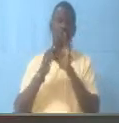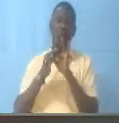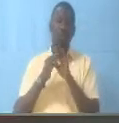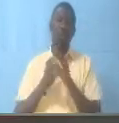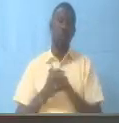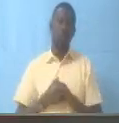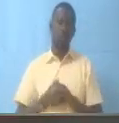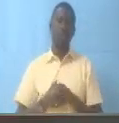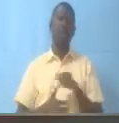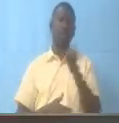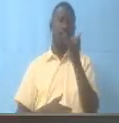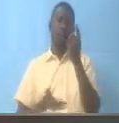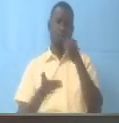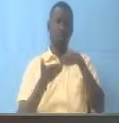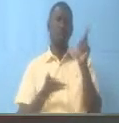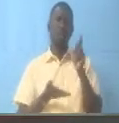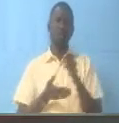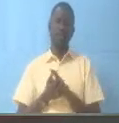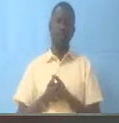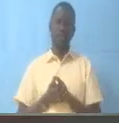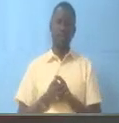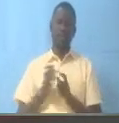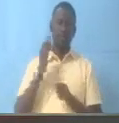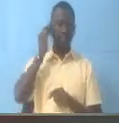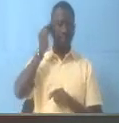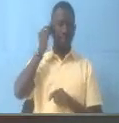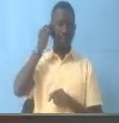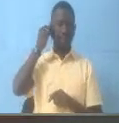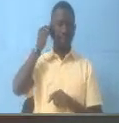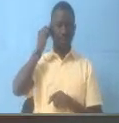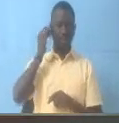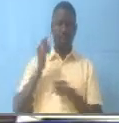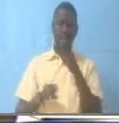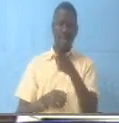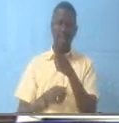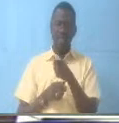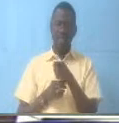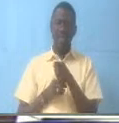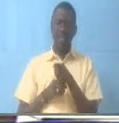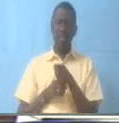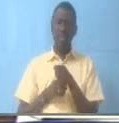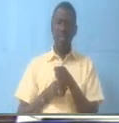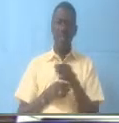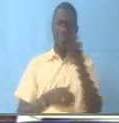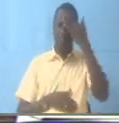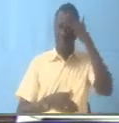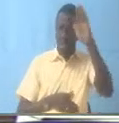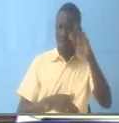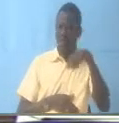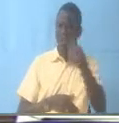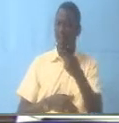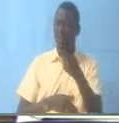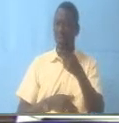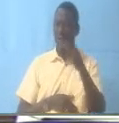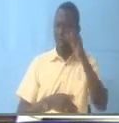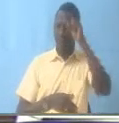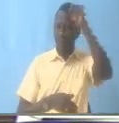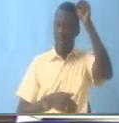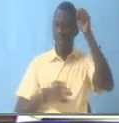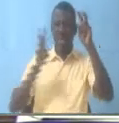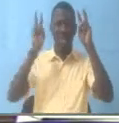correct. That is correct. This particular act of the president, li nga xam ne mooy jëfi président